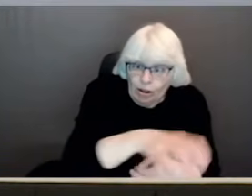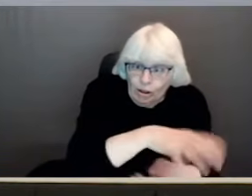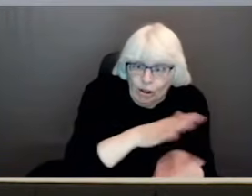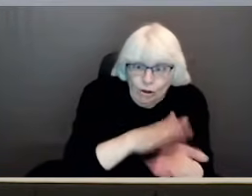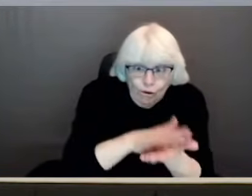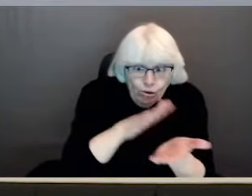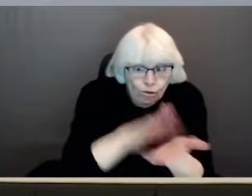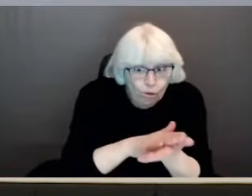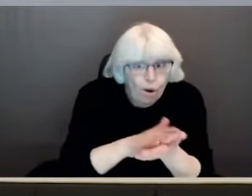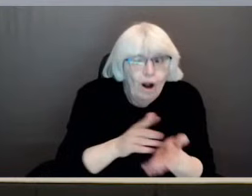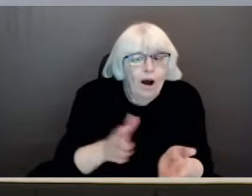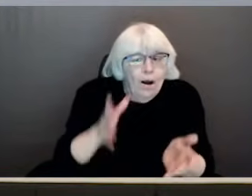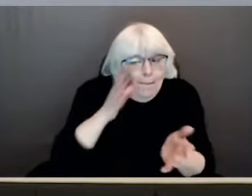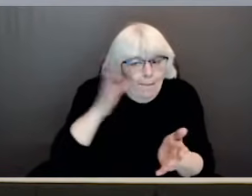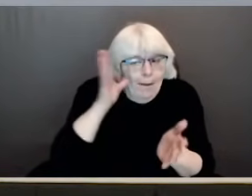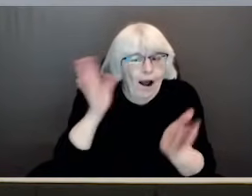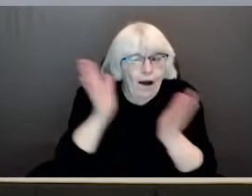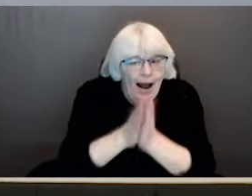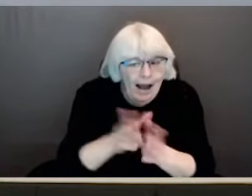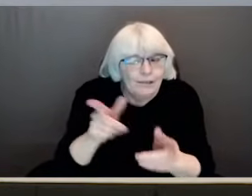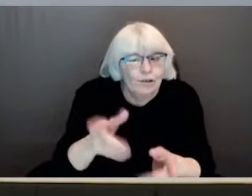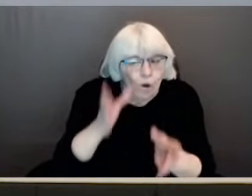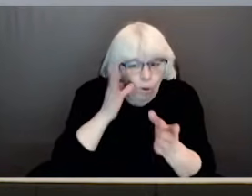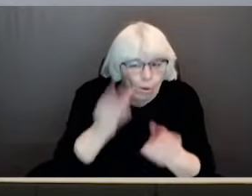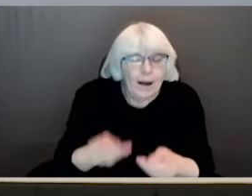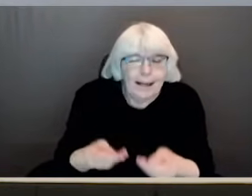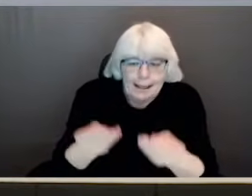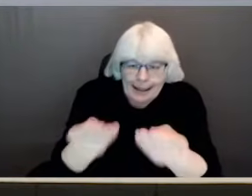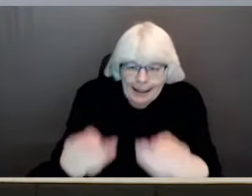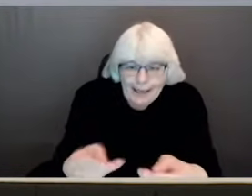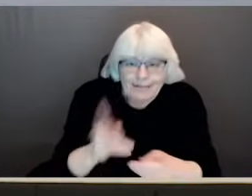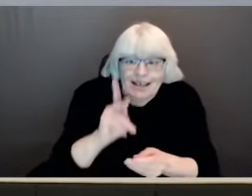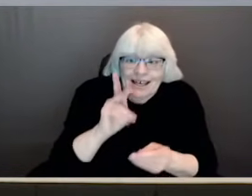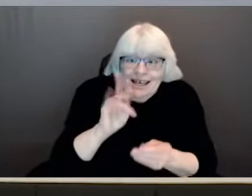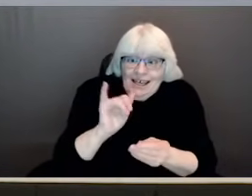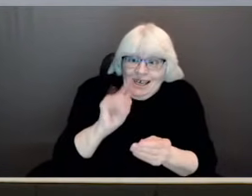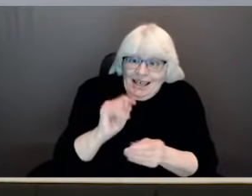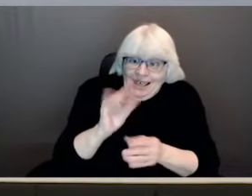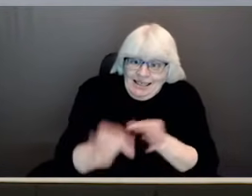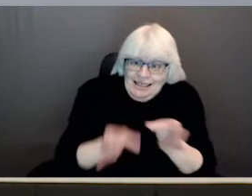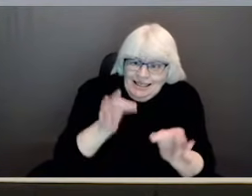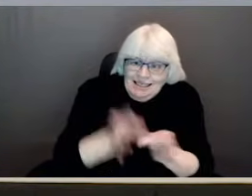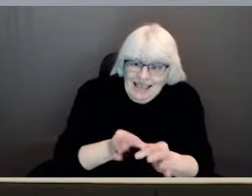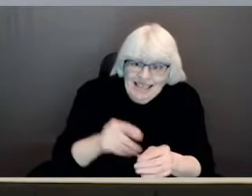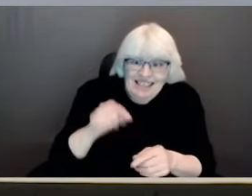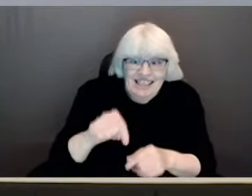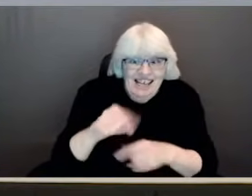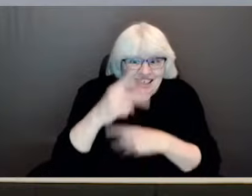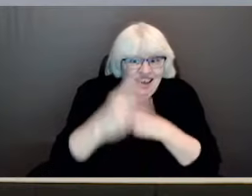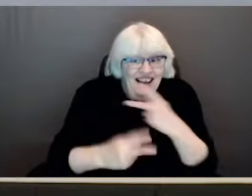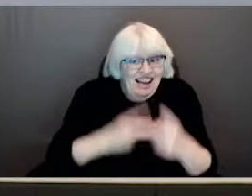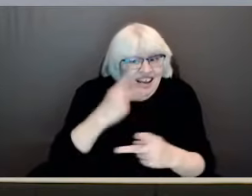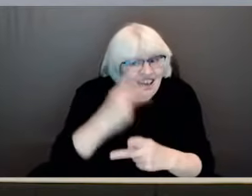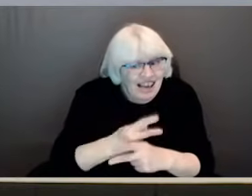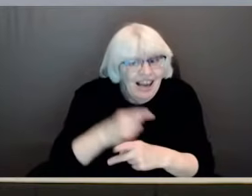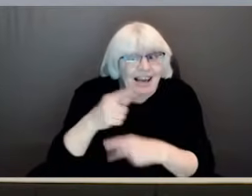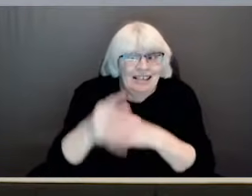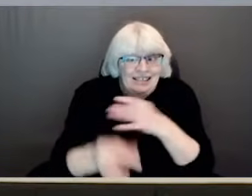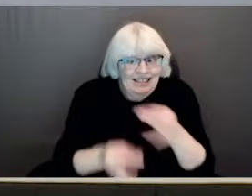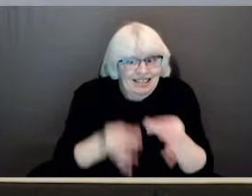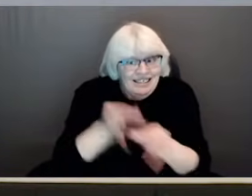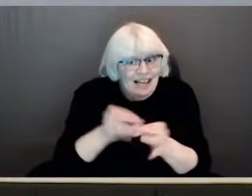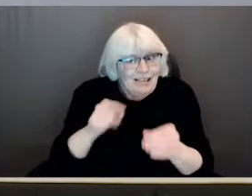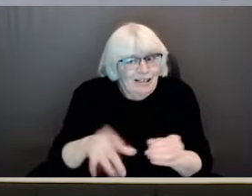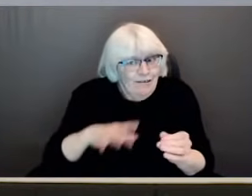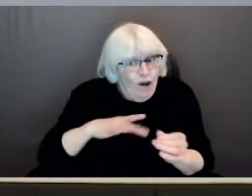As we've discussed at previous briefings, rapid antigen tests are a screening test. These tests should be used if a child has a single